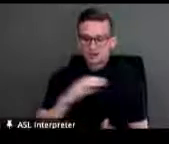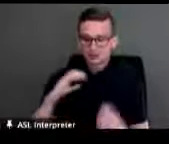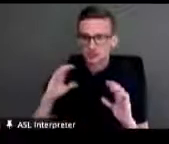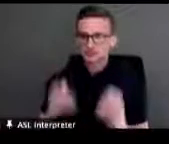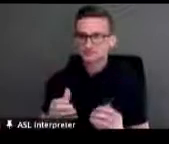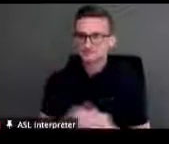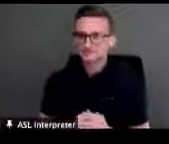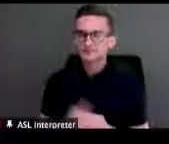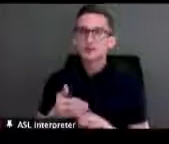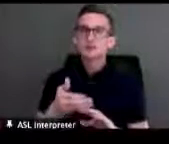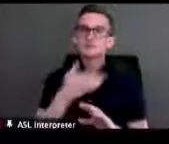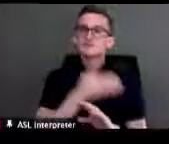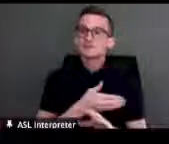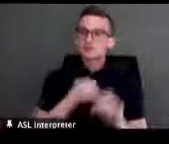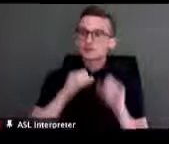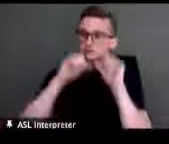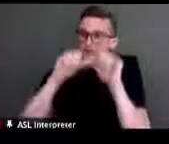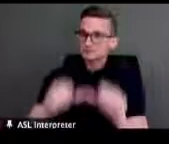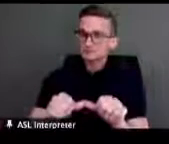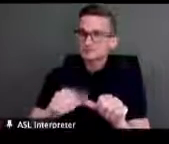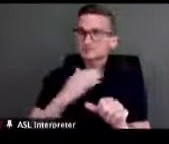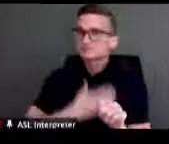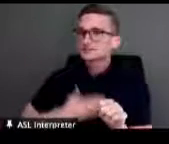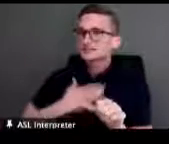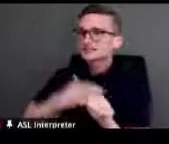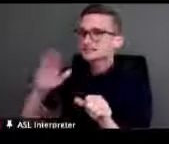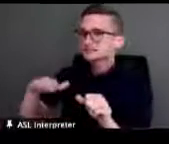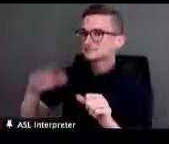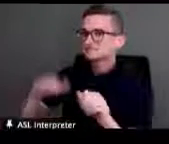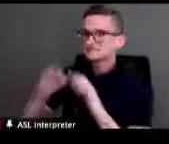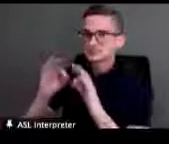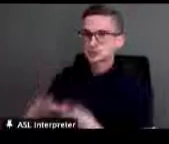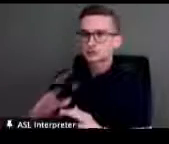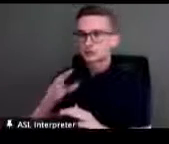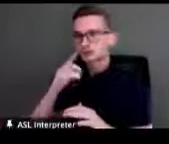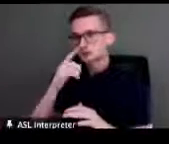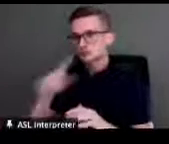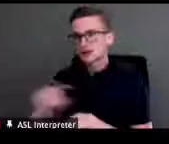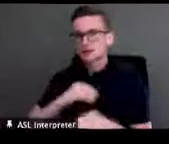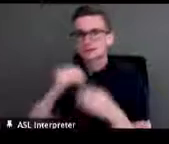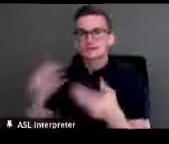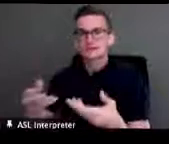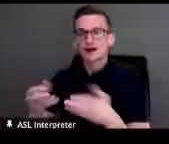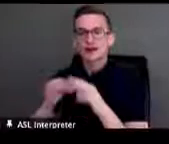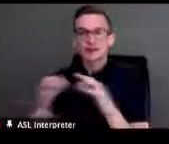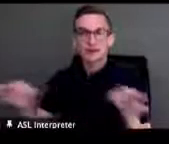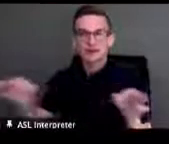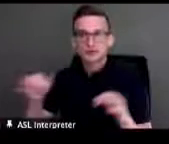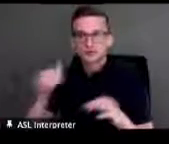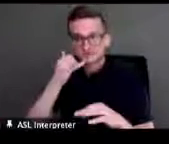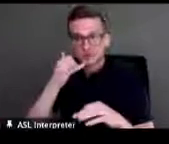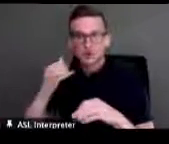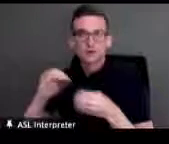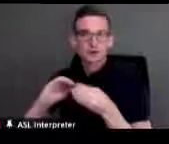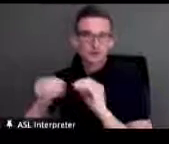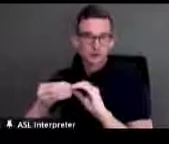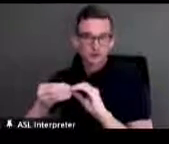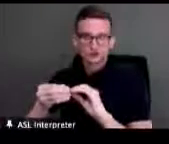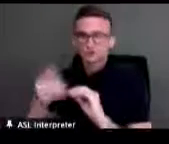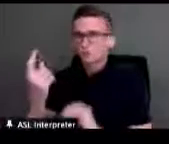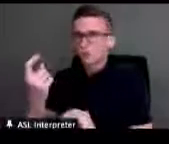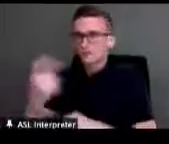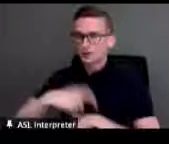we continue, could I please have our interpreters provide our language line numbers one more